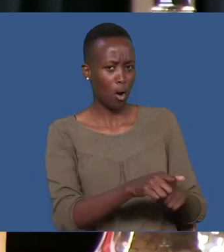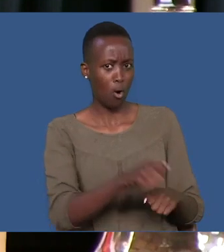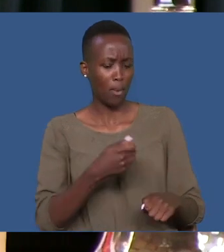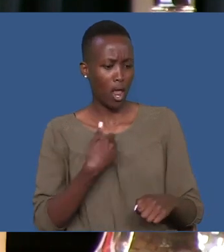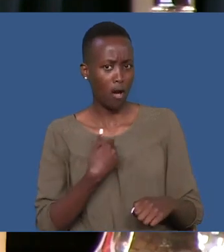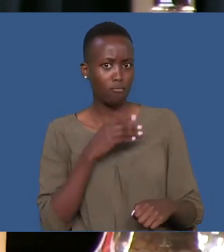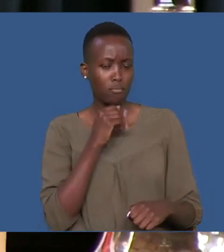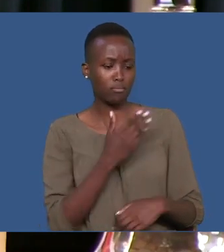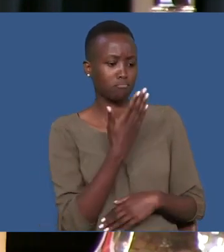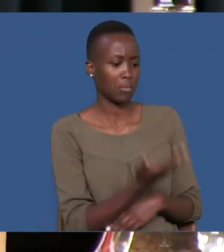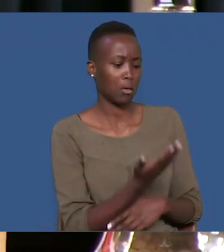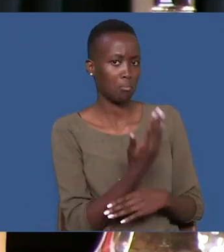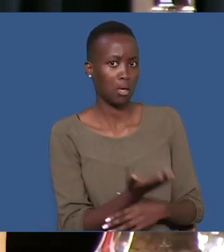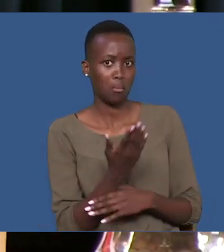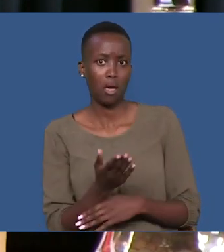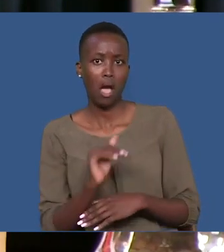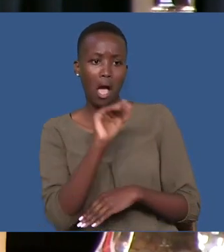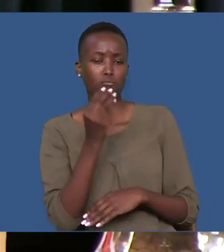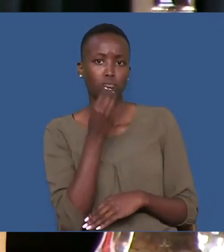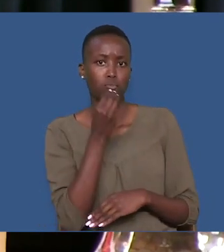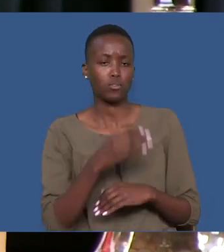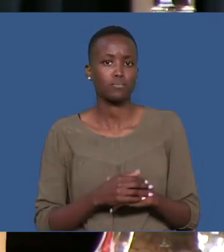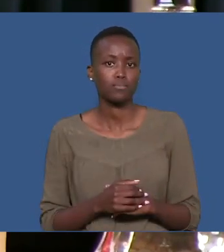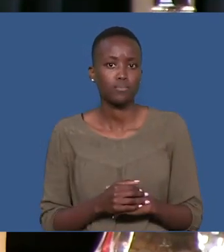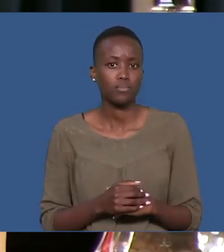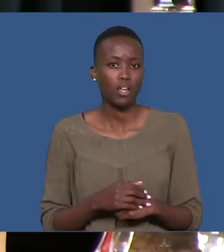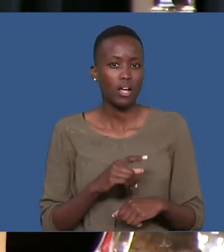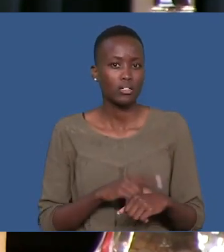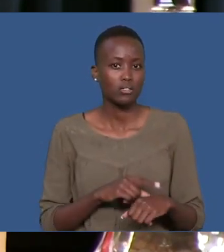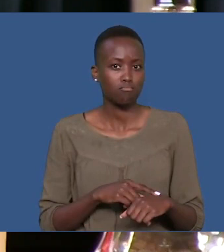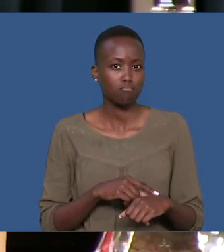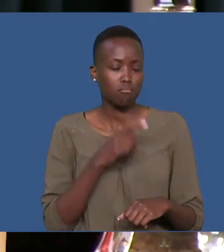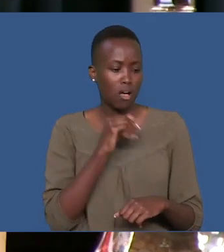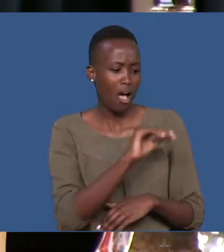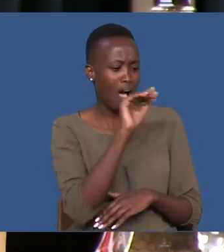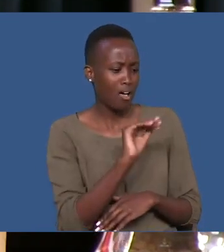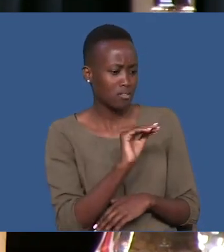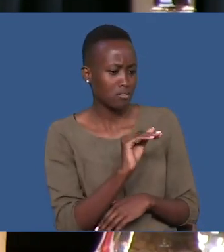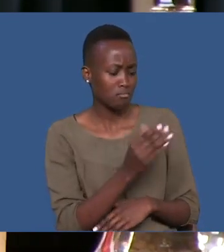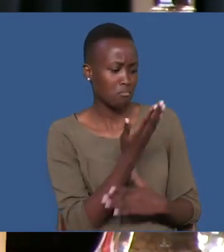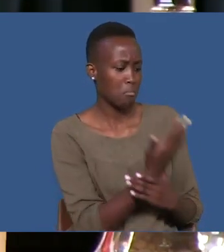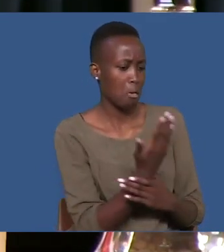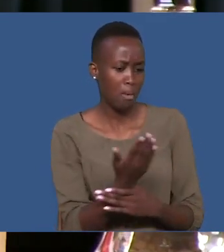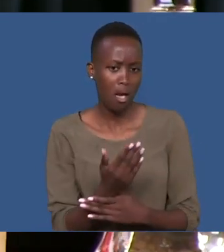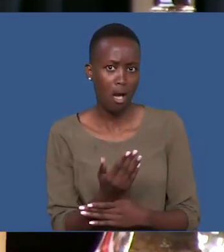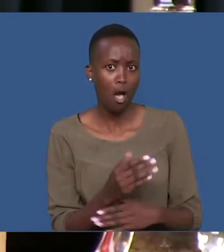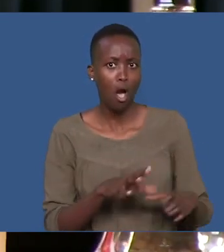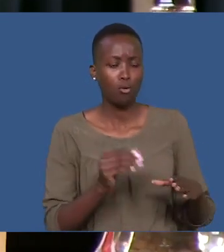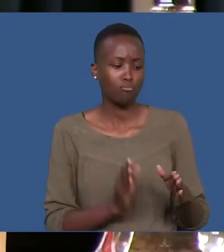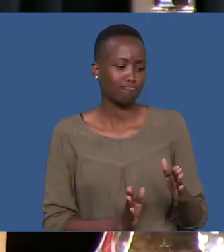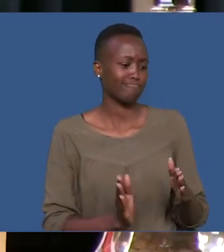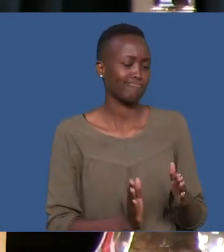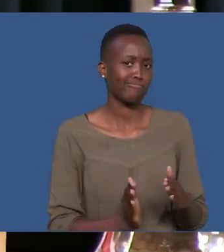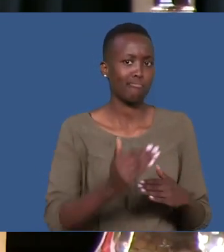beggar who was asking for food. And this man asked the beggar to go behind, or rather at the back